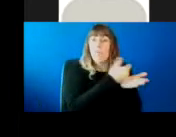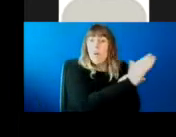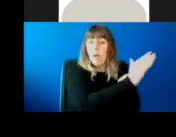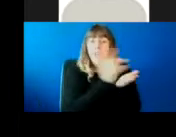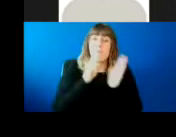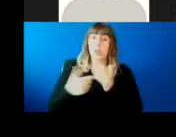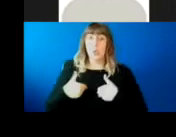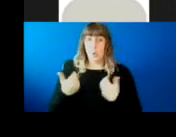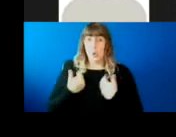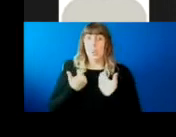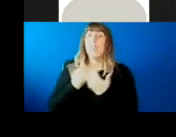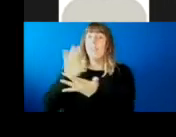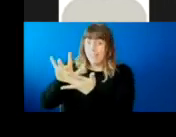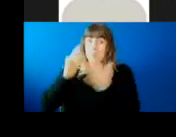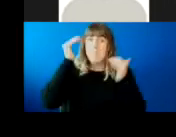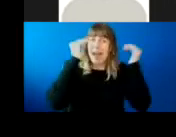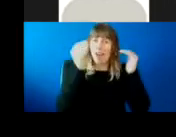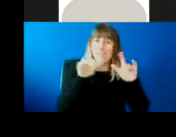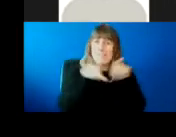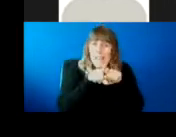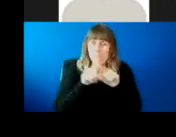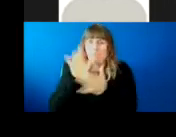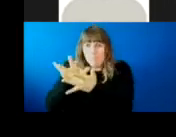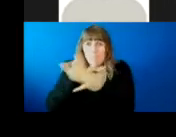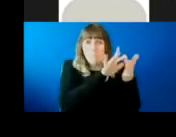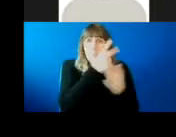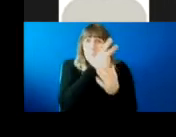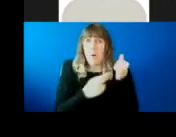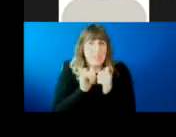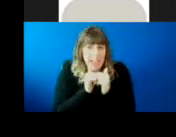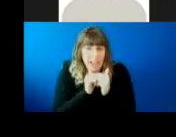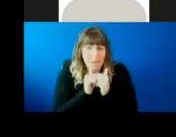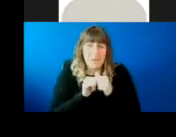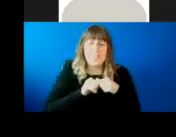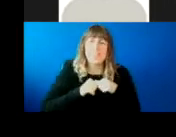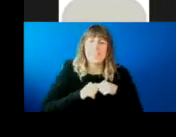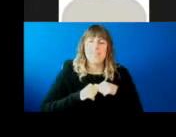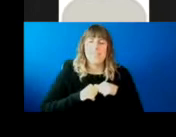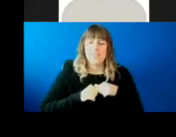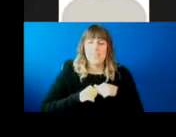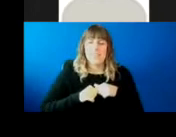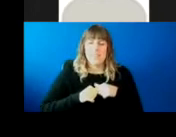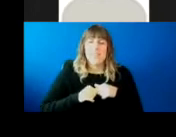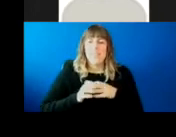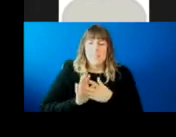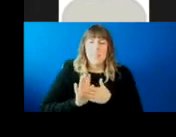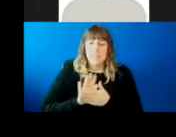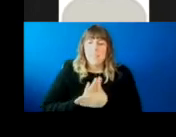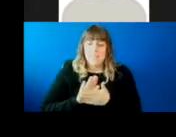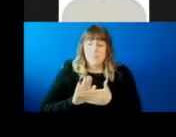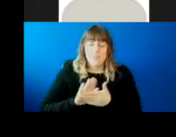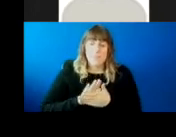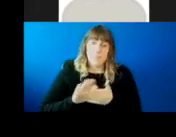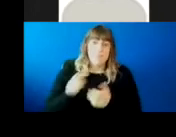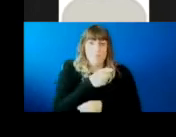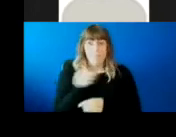but still wanting to reach adults. Yeah, so I would say, I mean, you will have to make a